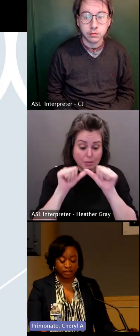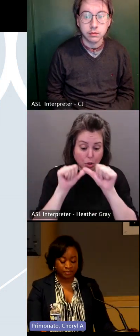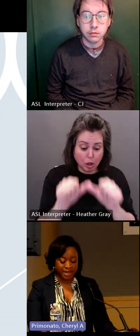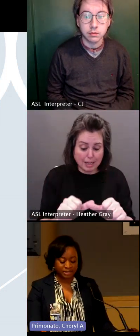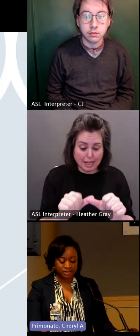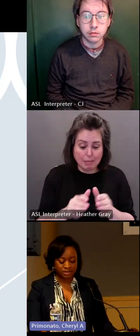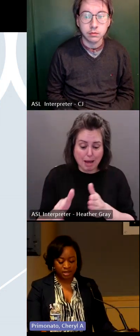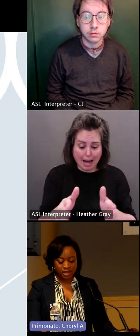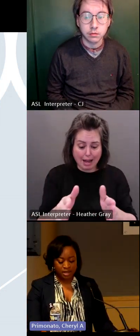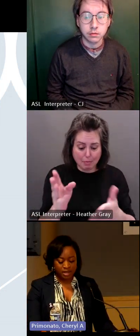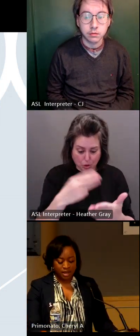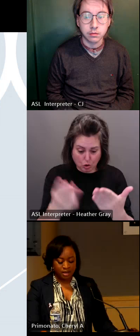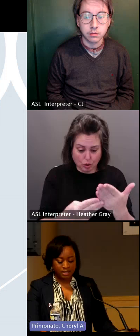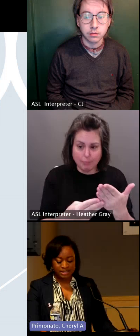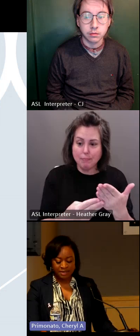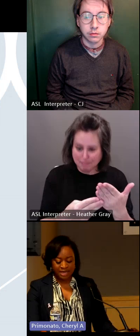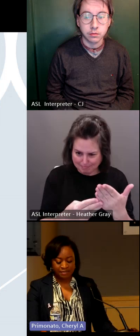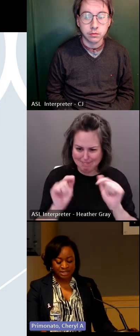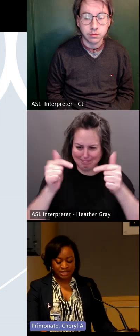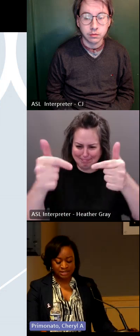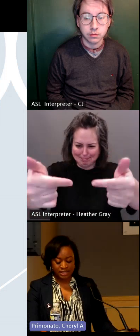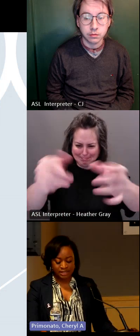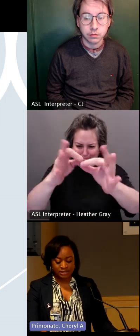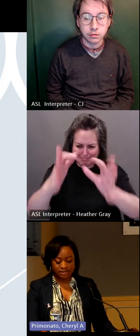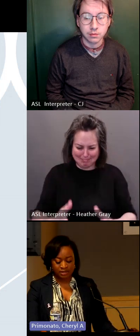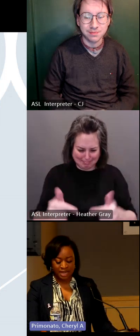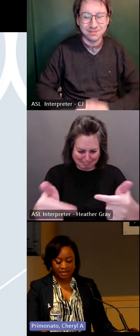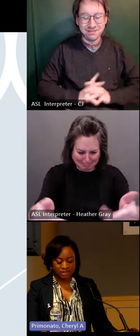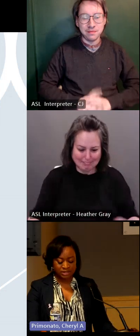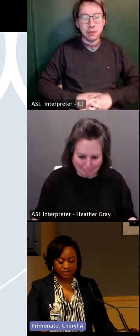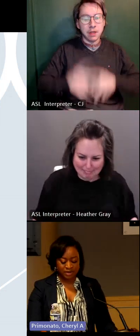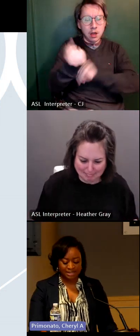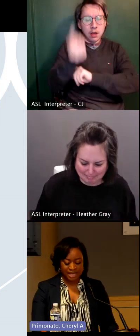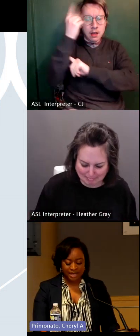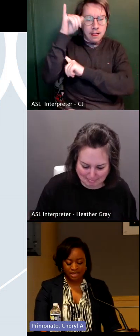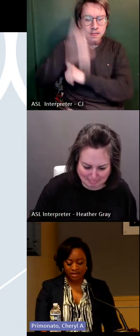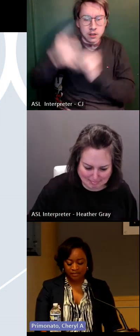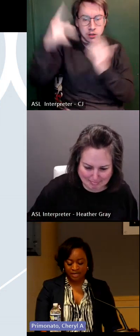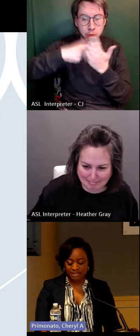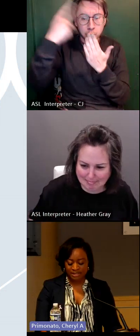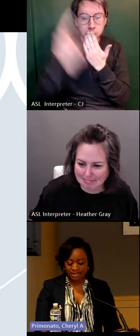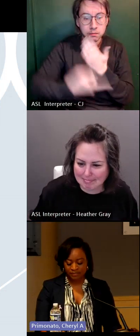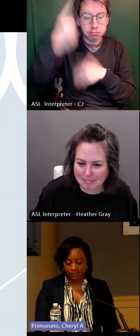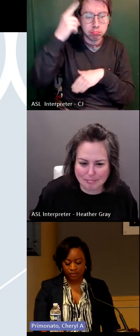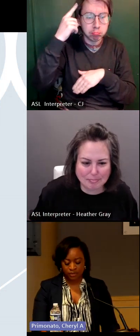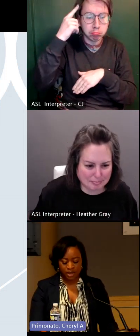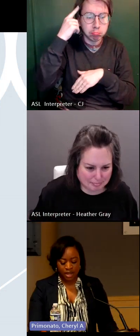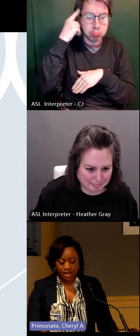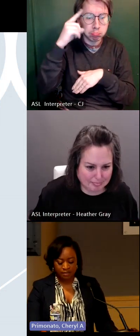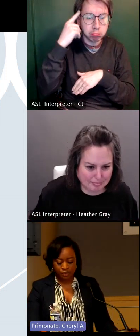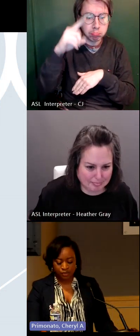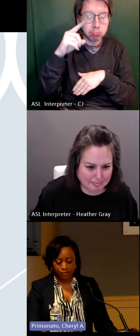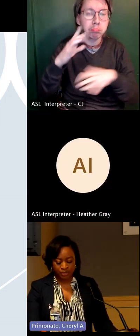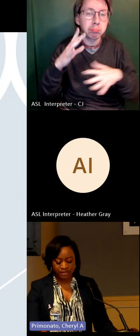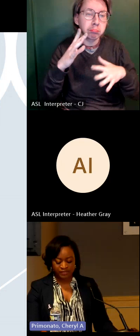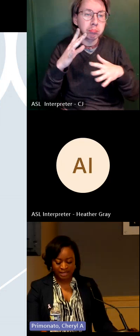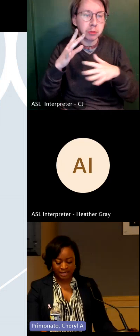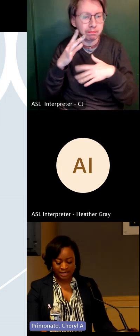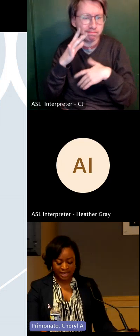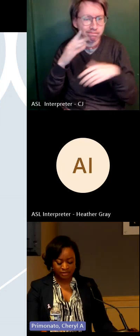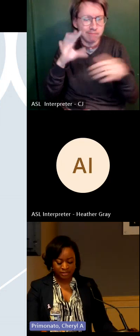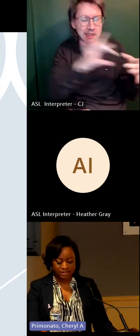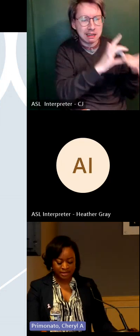called Partner Pass. A step in that process is to comply with the Civil Rights Act of 1964 and Port